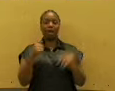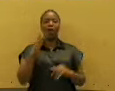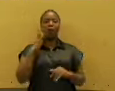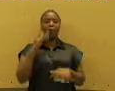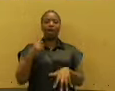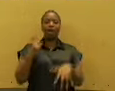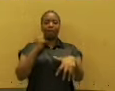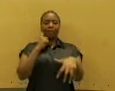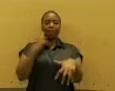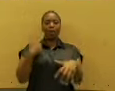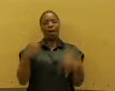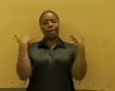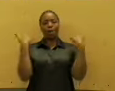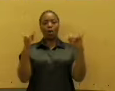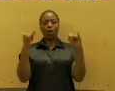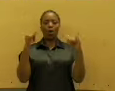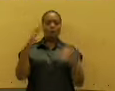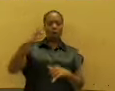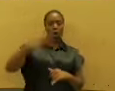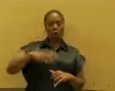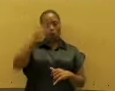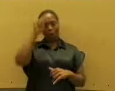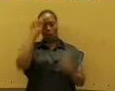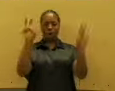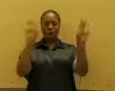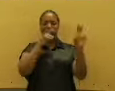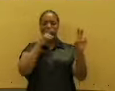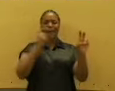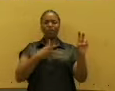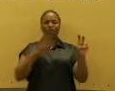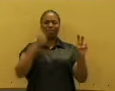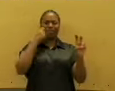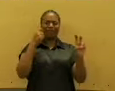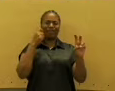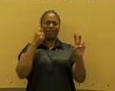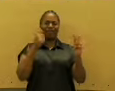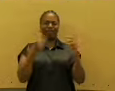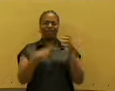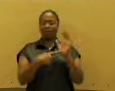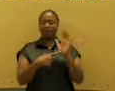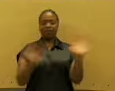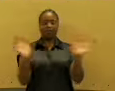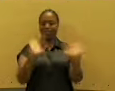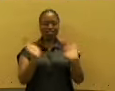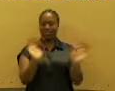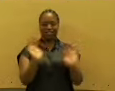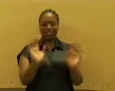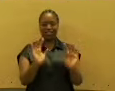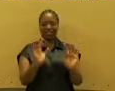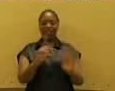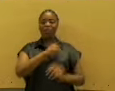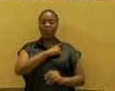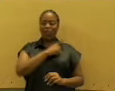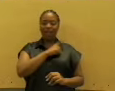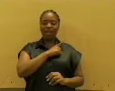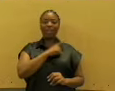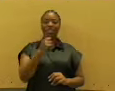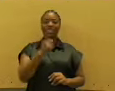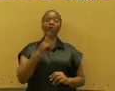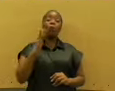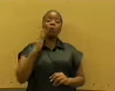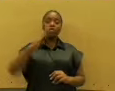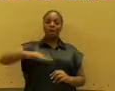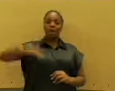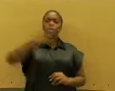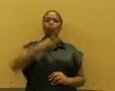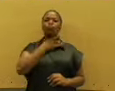an imposition of sorts, right? Because the child is not biologically gendered. It's something that we need to teach them,